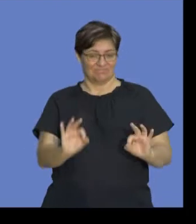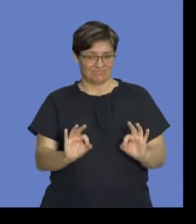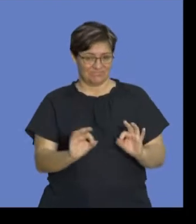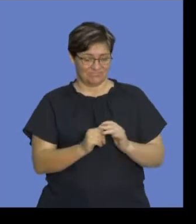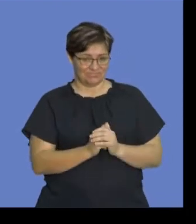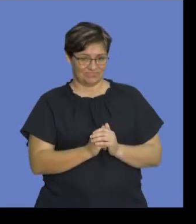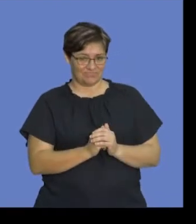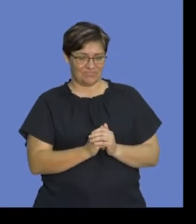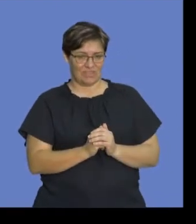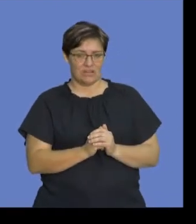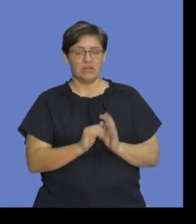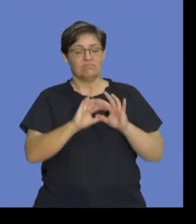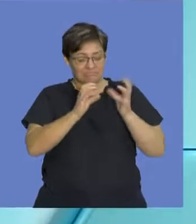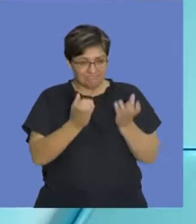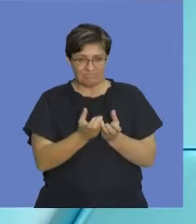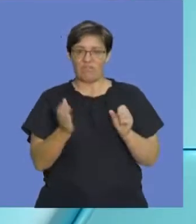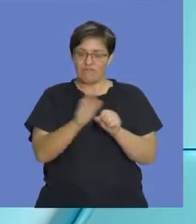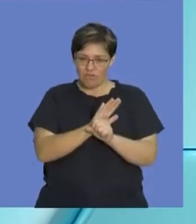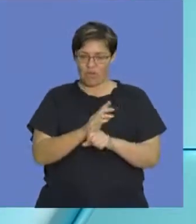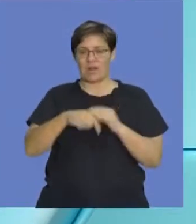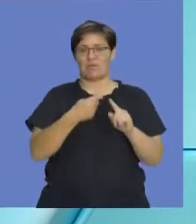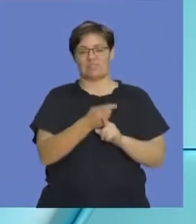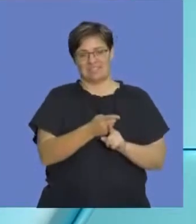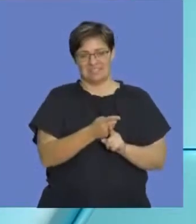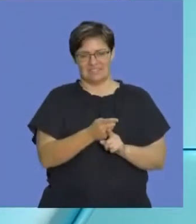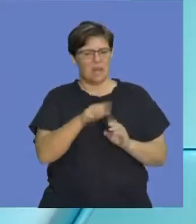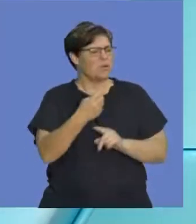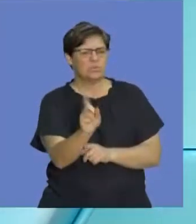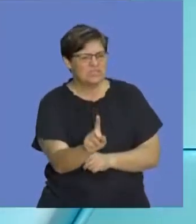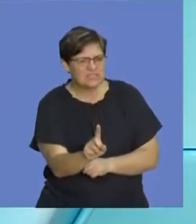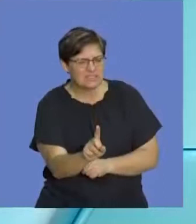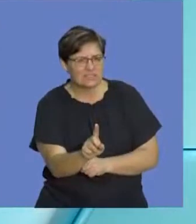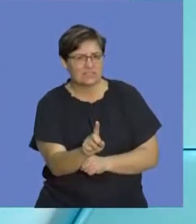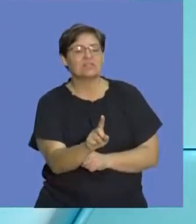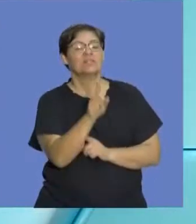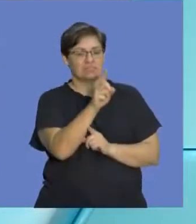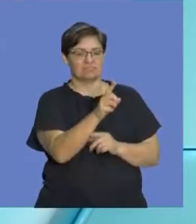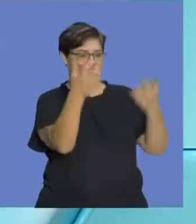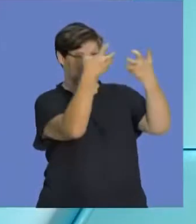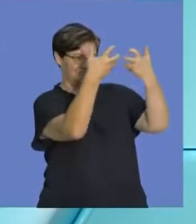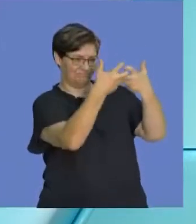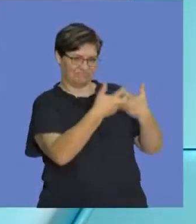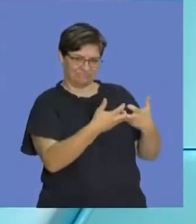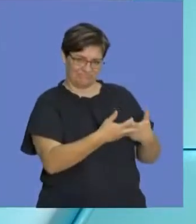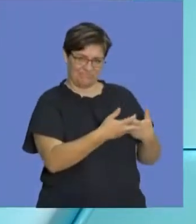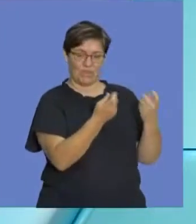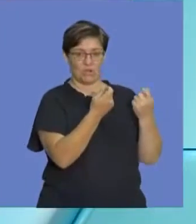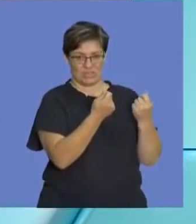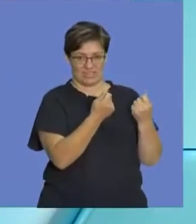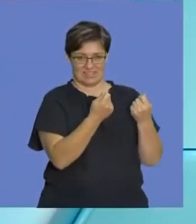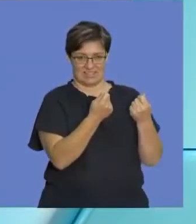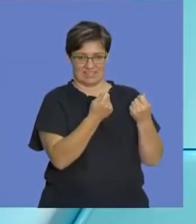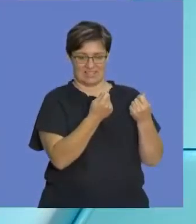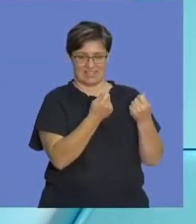that is what this entire section is about. What is it about? It's about the costing process, and therefore